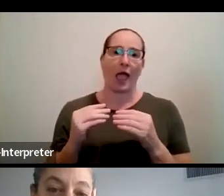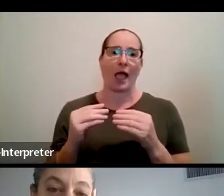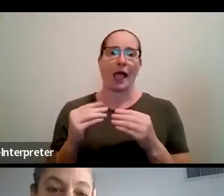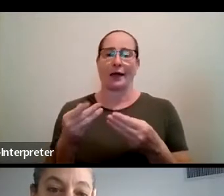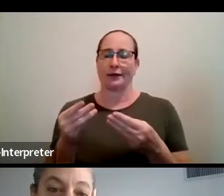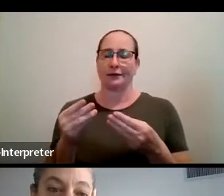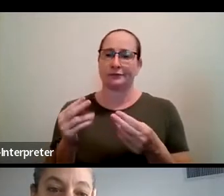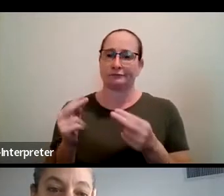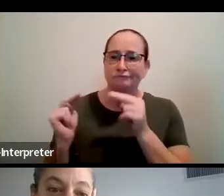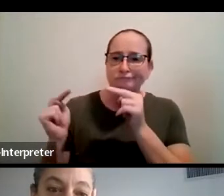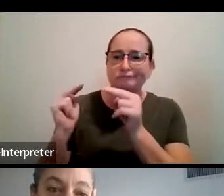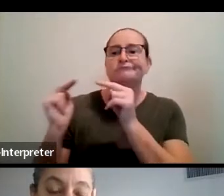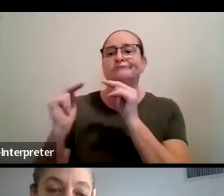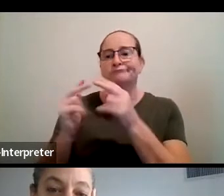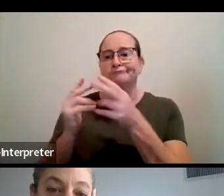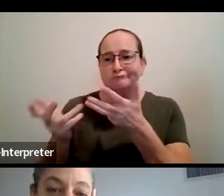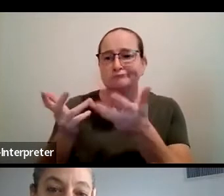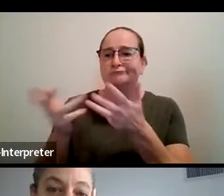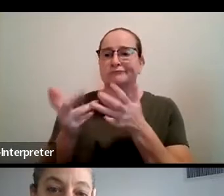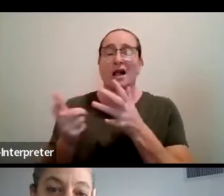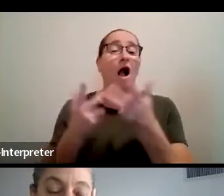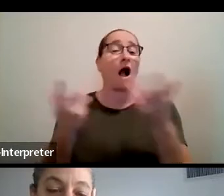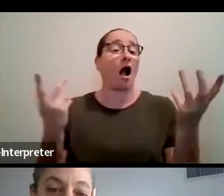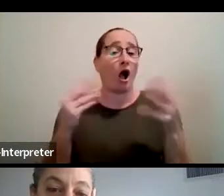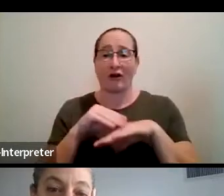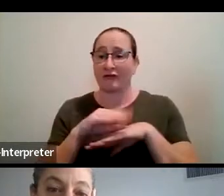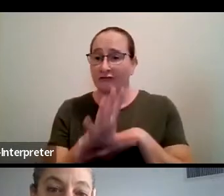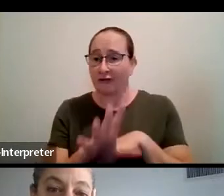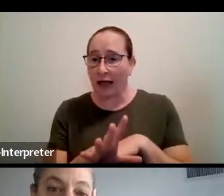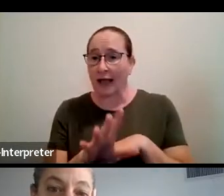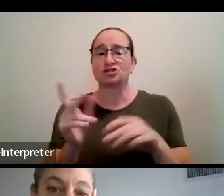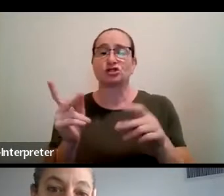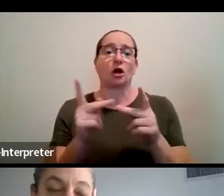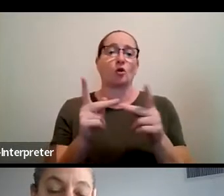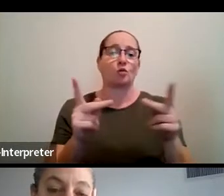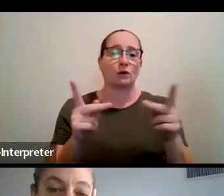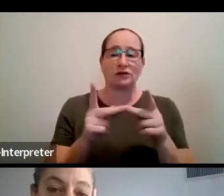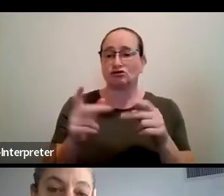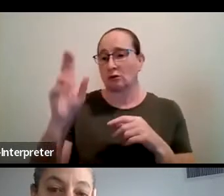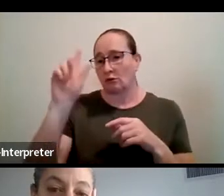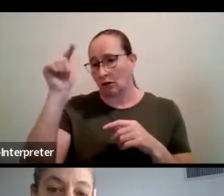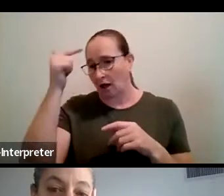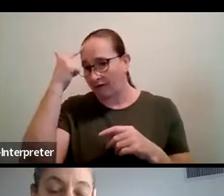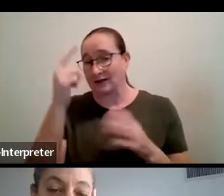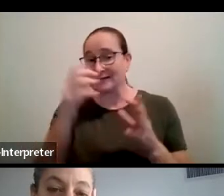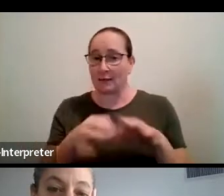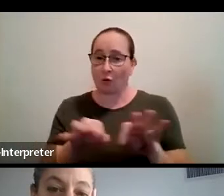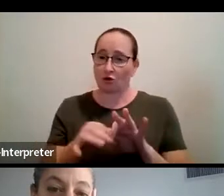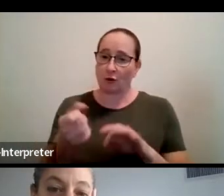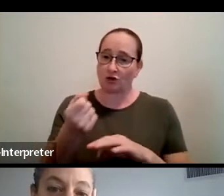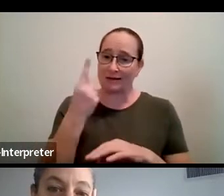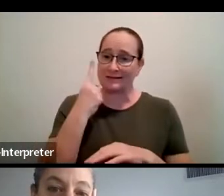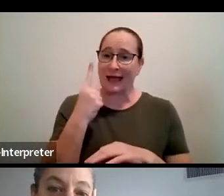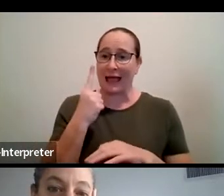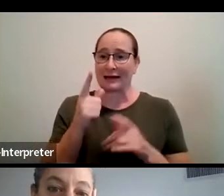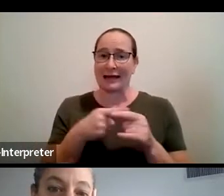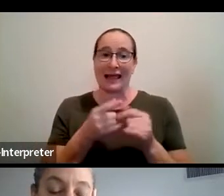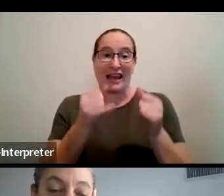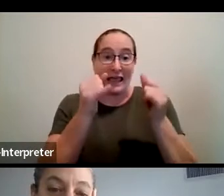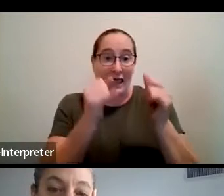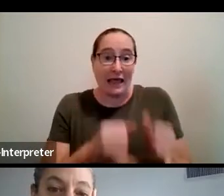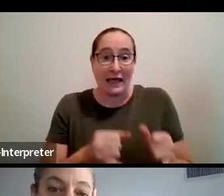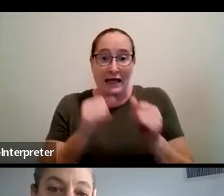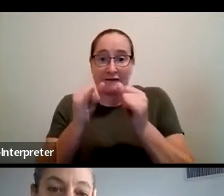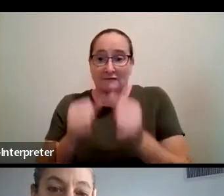has had its own effects on our own federal and provincial and regional governments, it's important to understand that